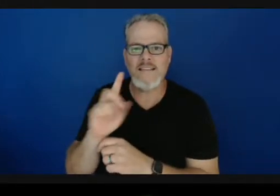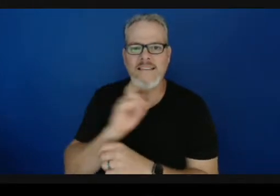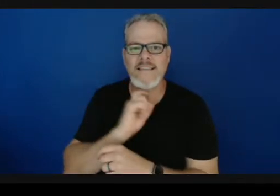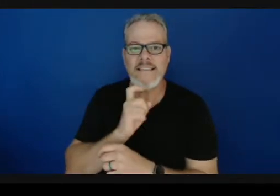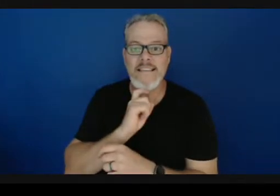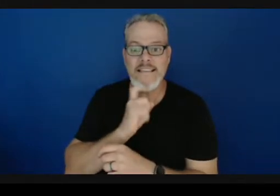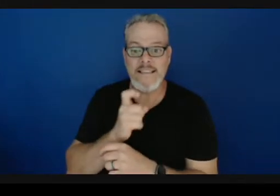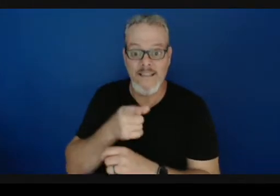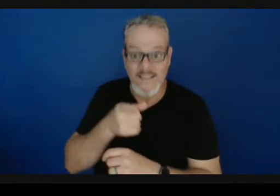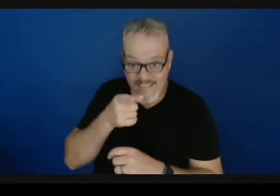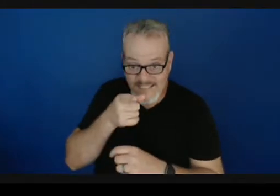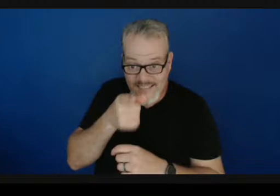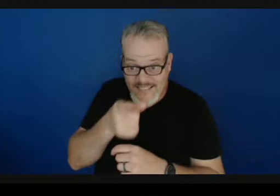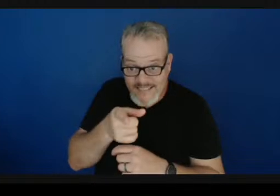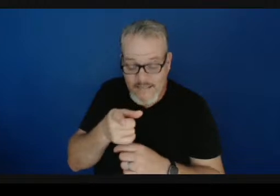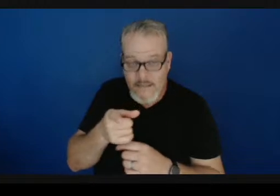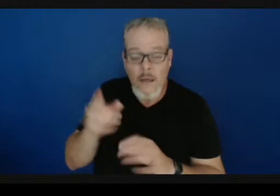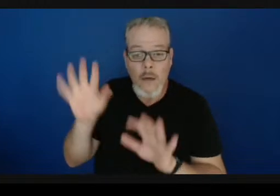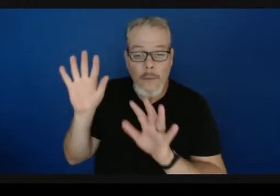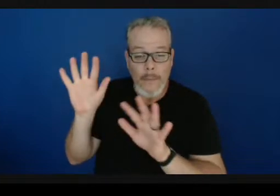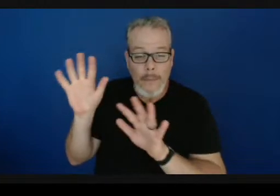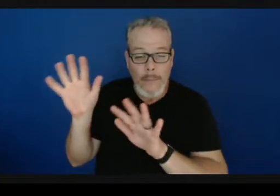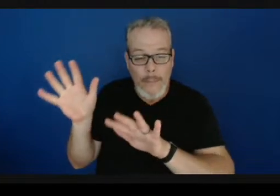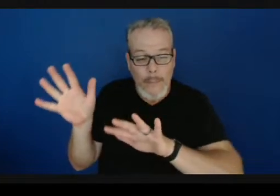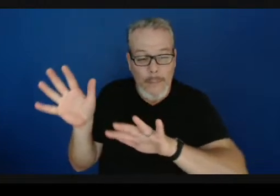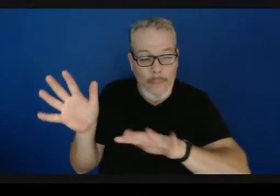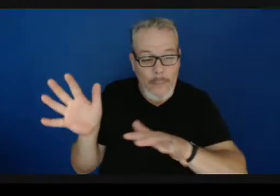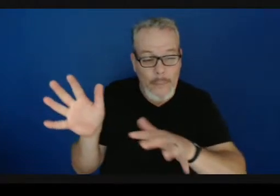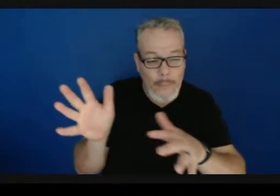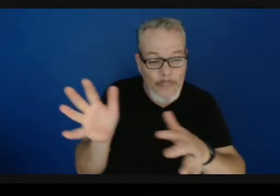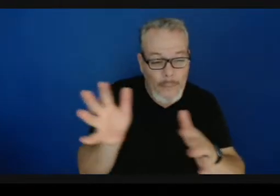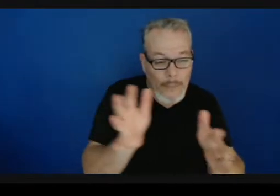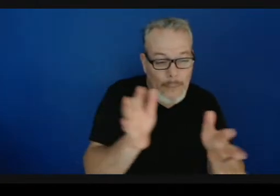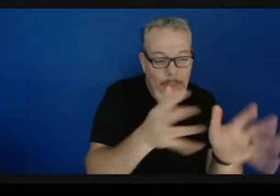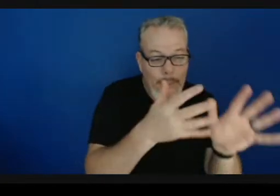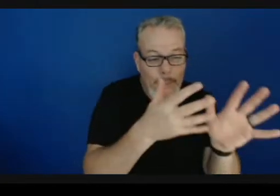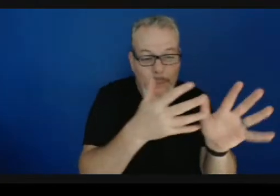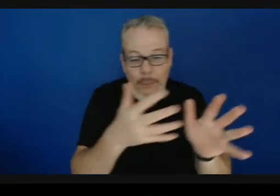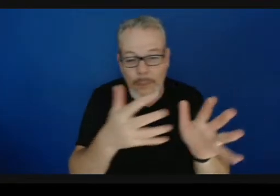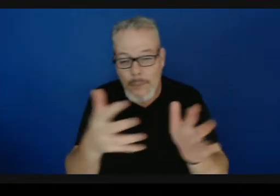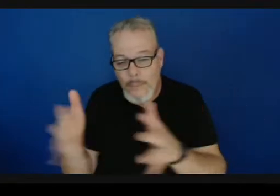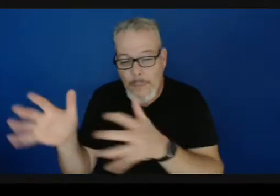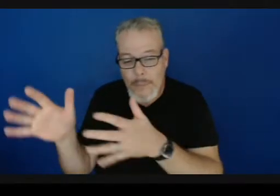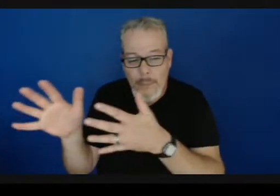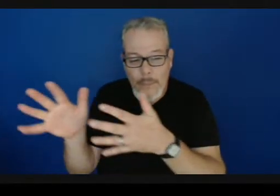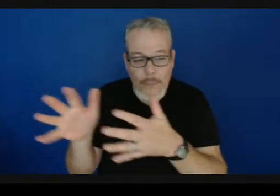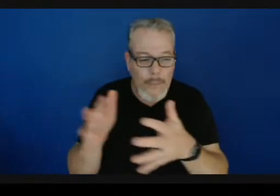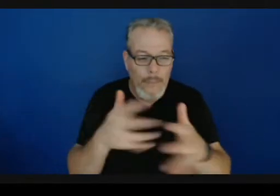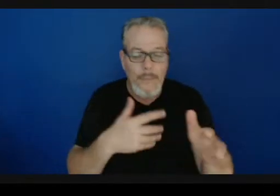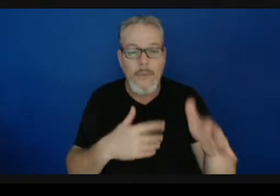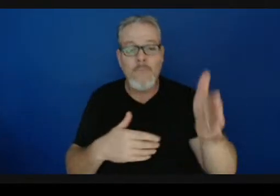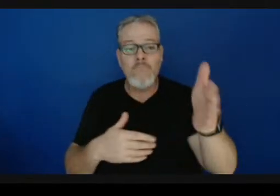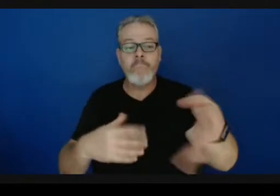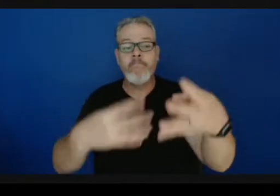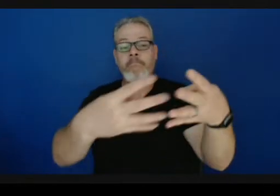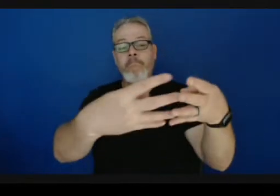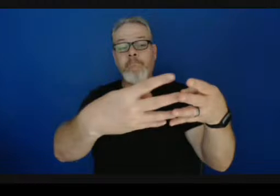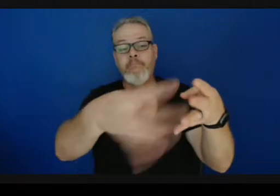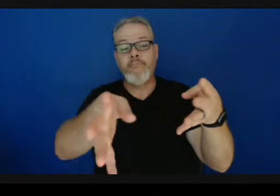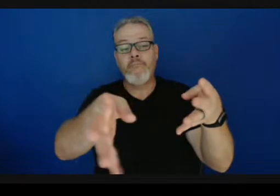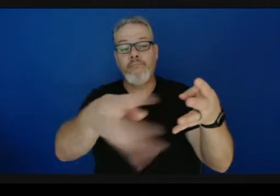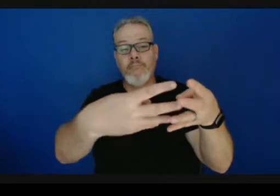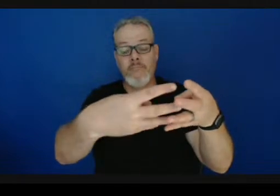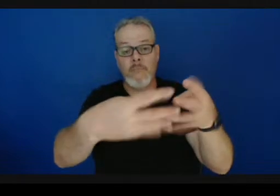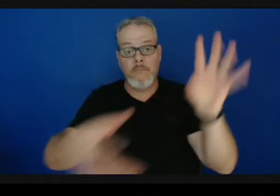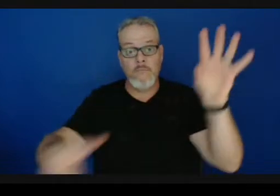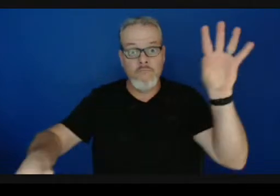was directly downwind of one of the major vents in the early part of the eruption. So what happened within 48